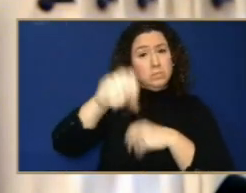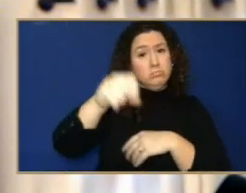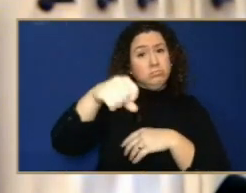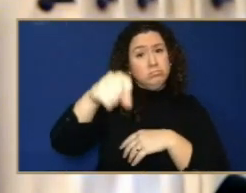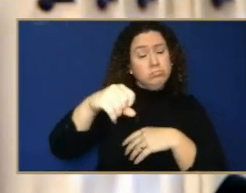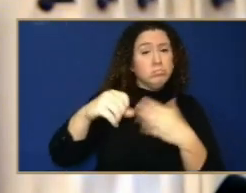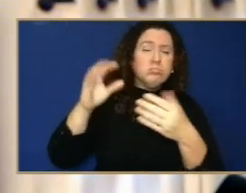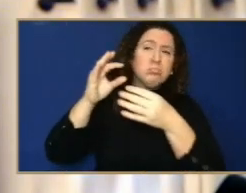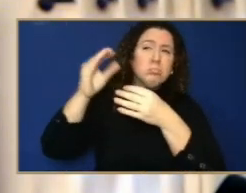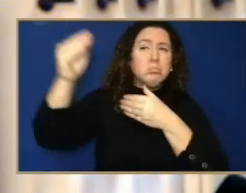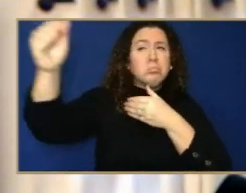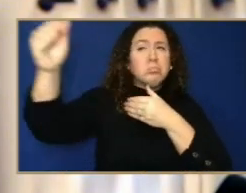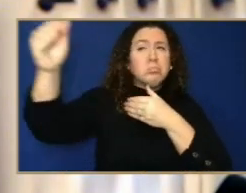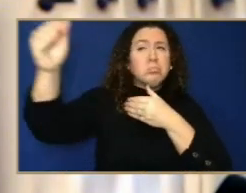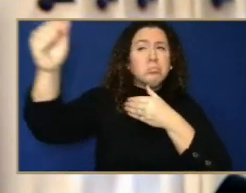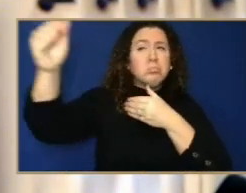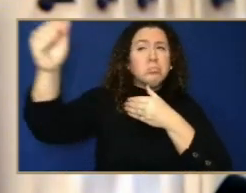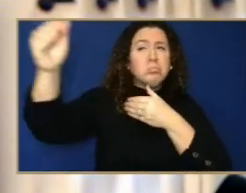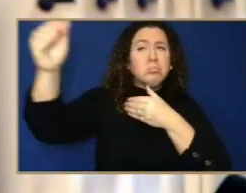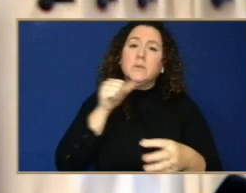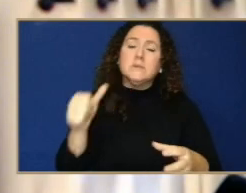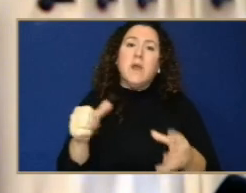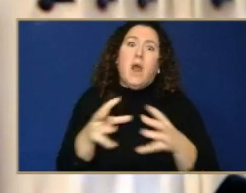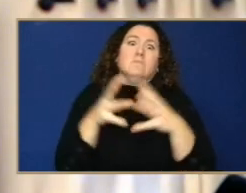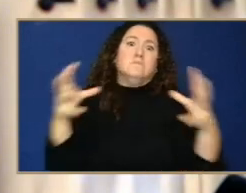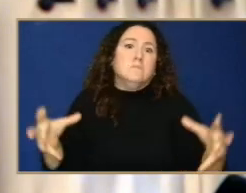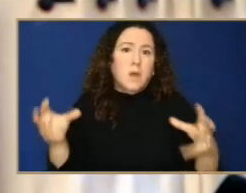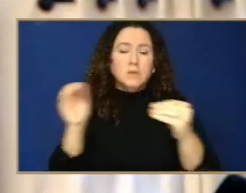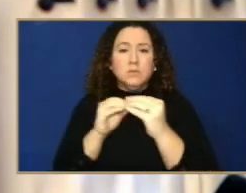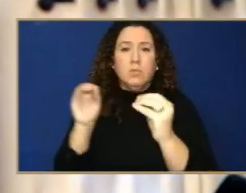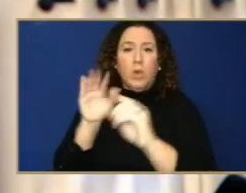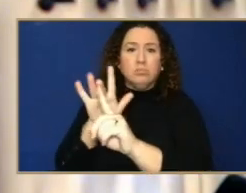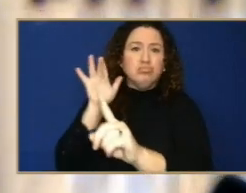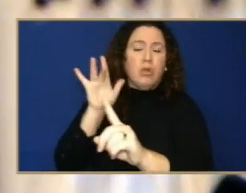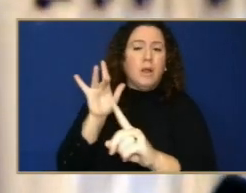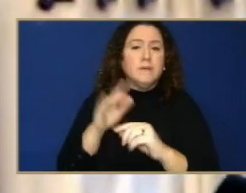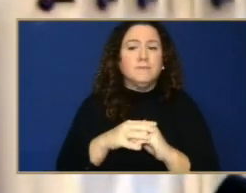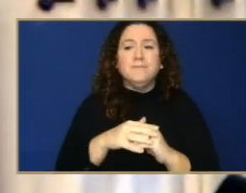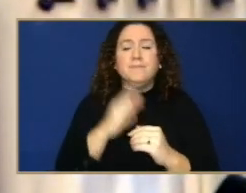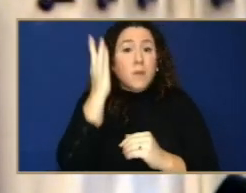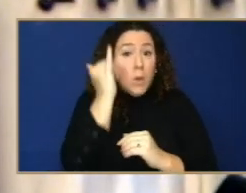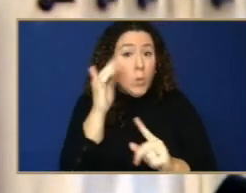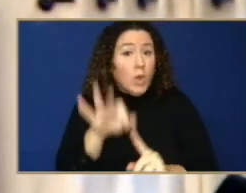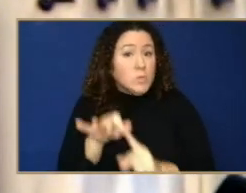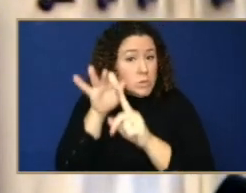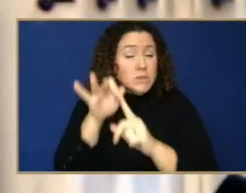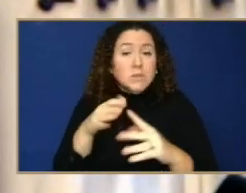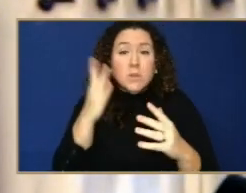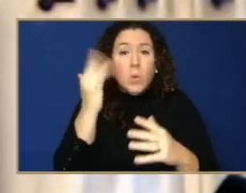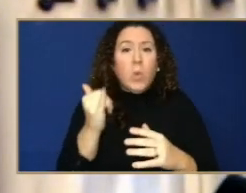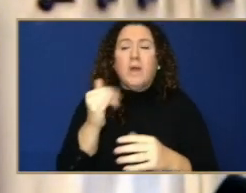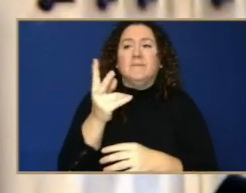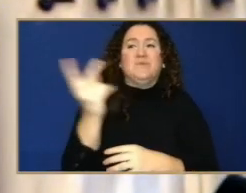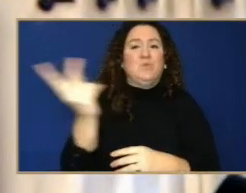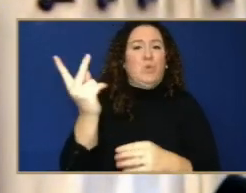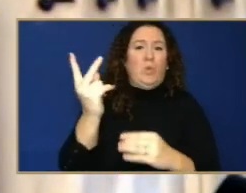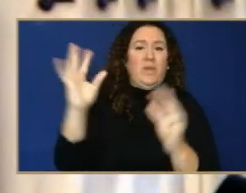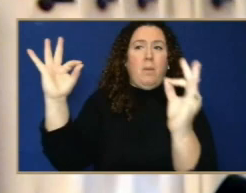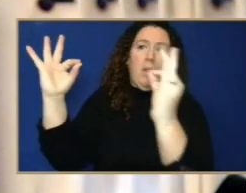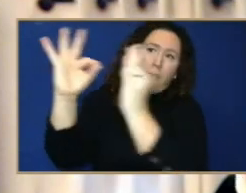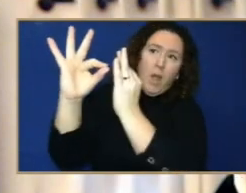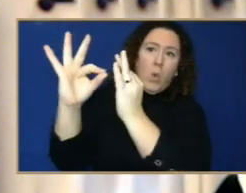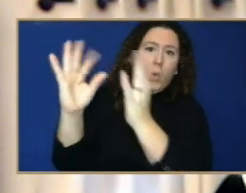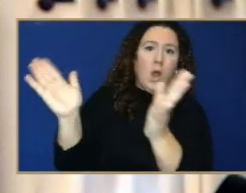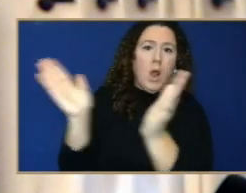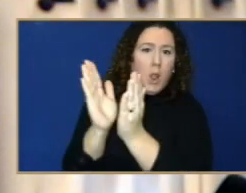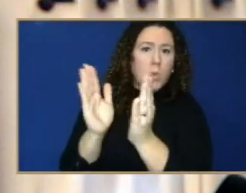orbit, but no, it's not substantially brighter. What is going to be unique here is how close Jupiter and Saturn are to each other. So they will look the same, but